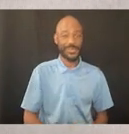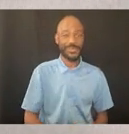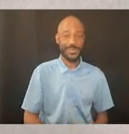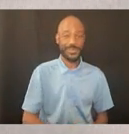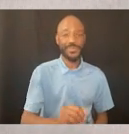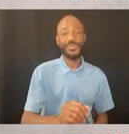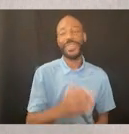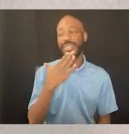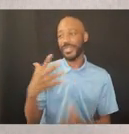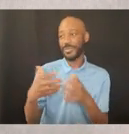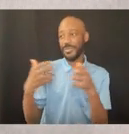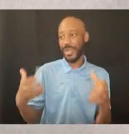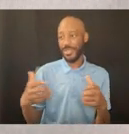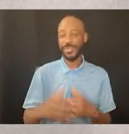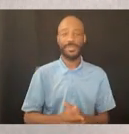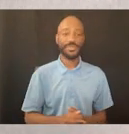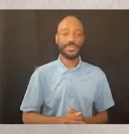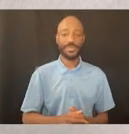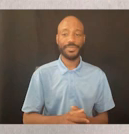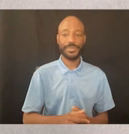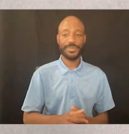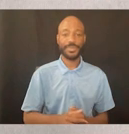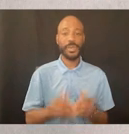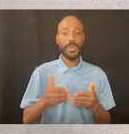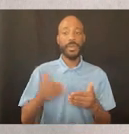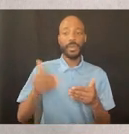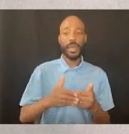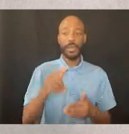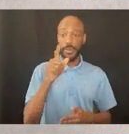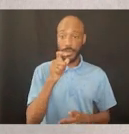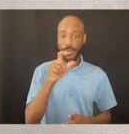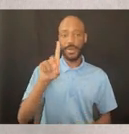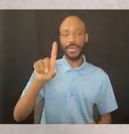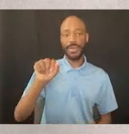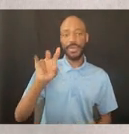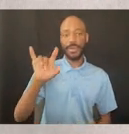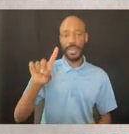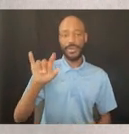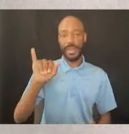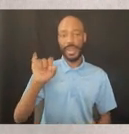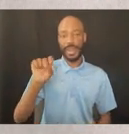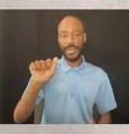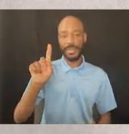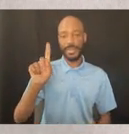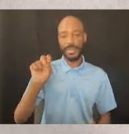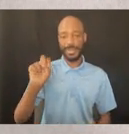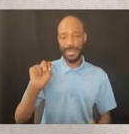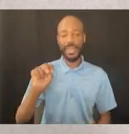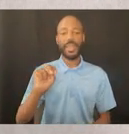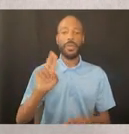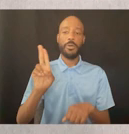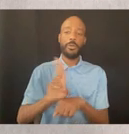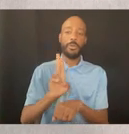Thank you so much, Ash. Our next artist is David Isakson, wearing the disinfectant collar, made